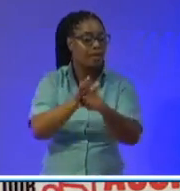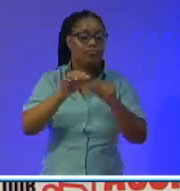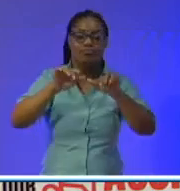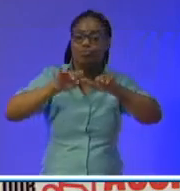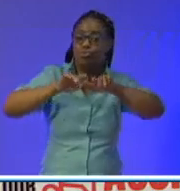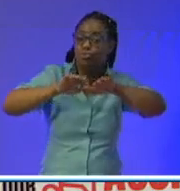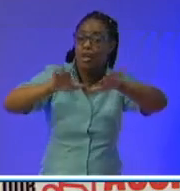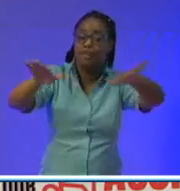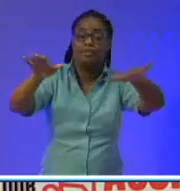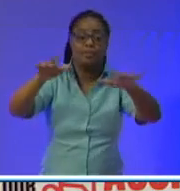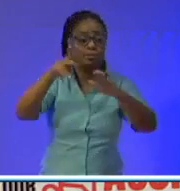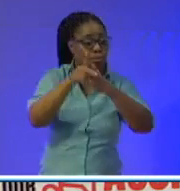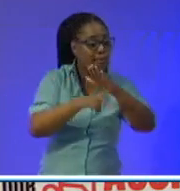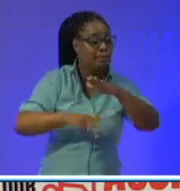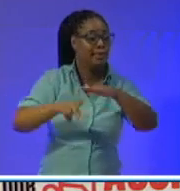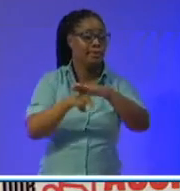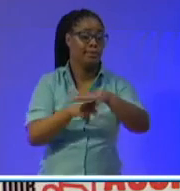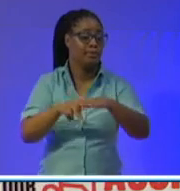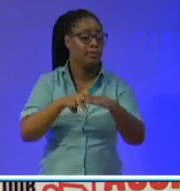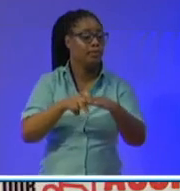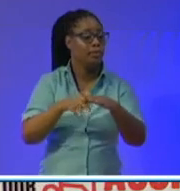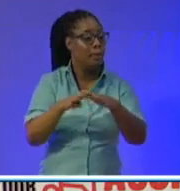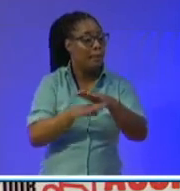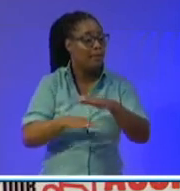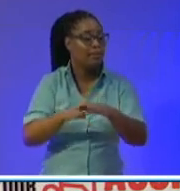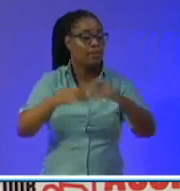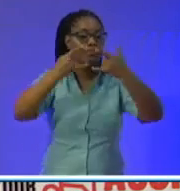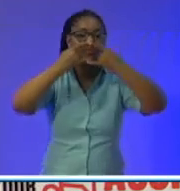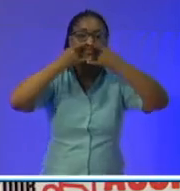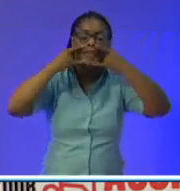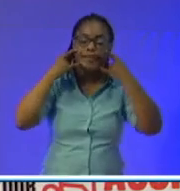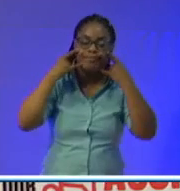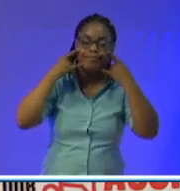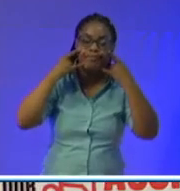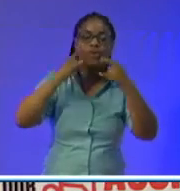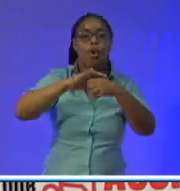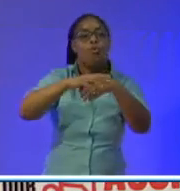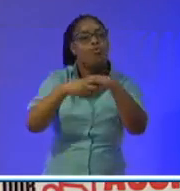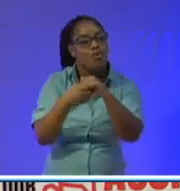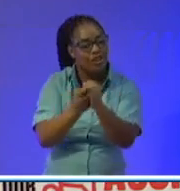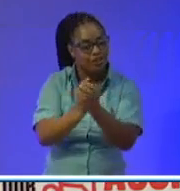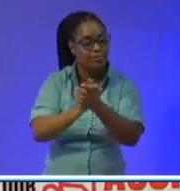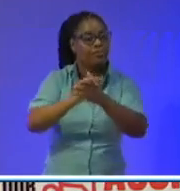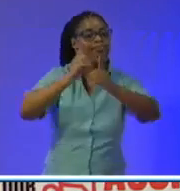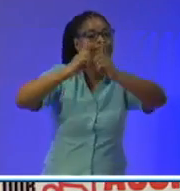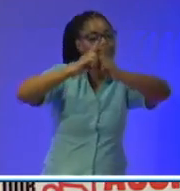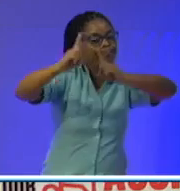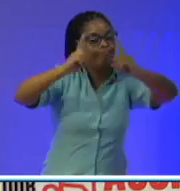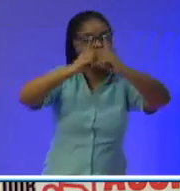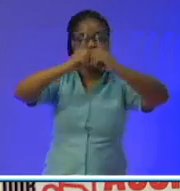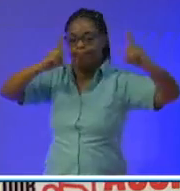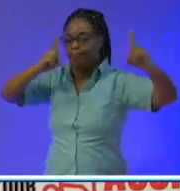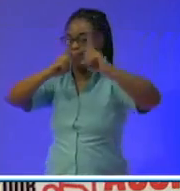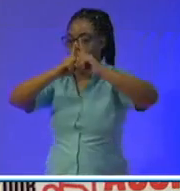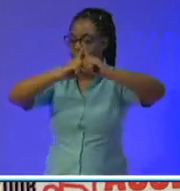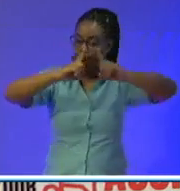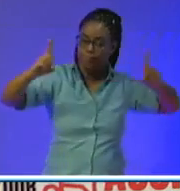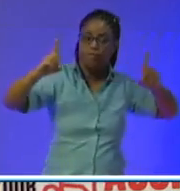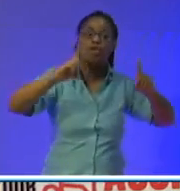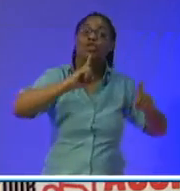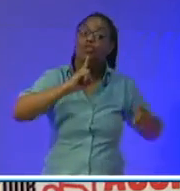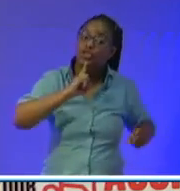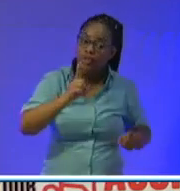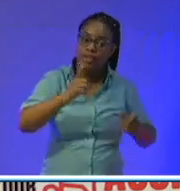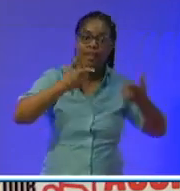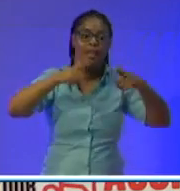basics, including wearing your mask, washing your hands, social distancing, and of course, let's